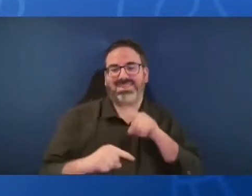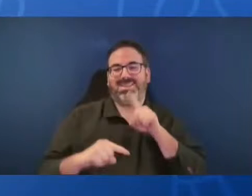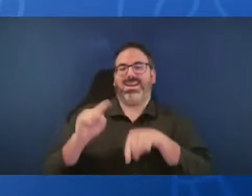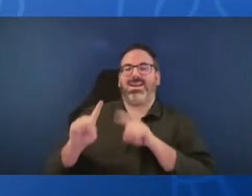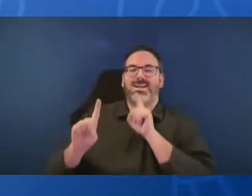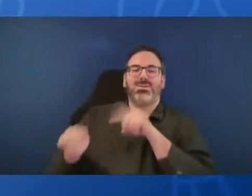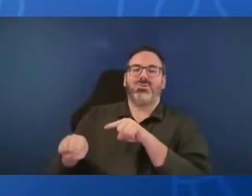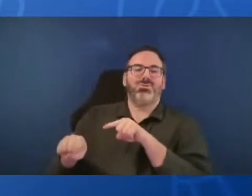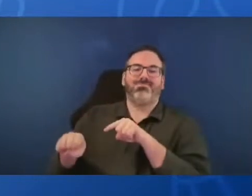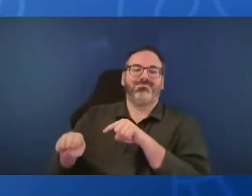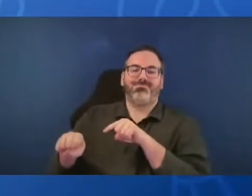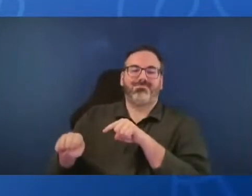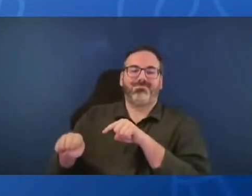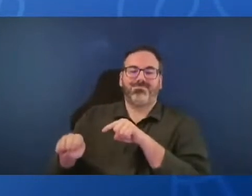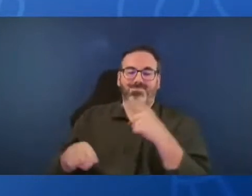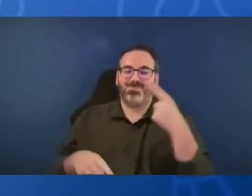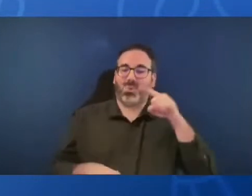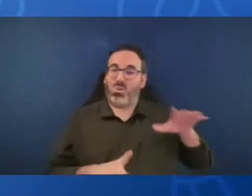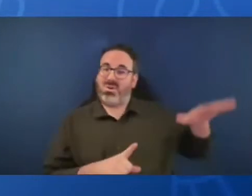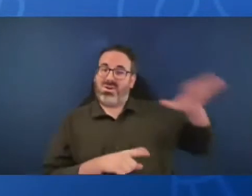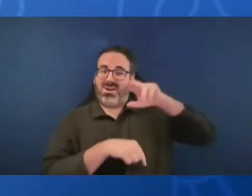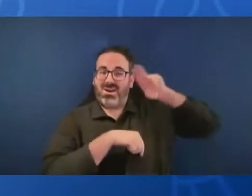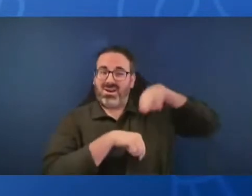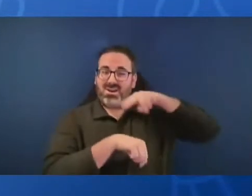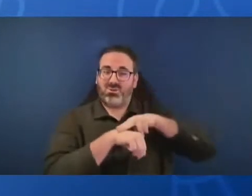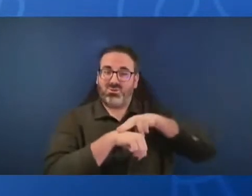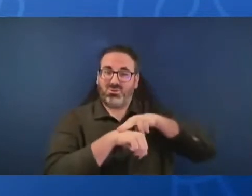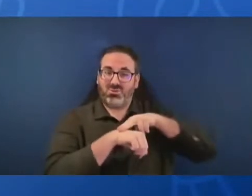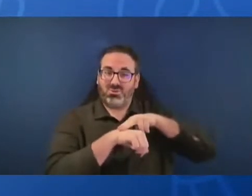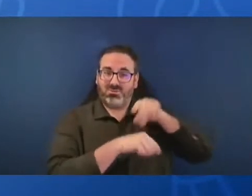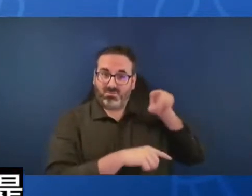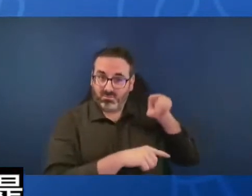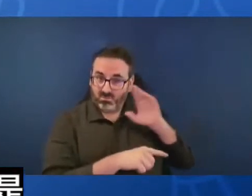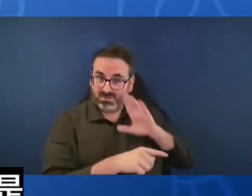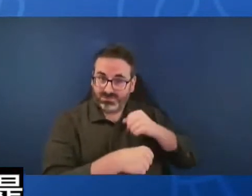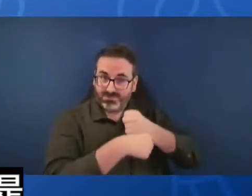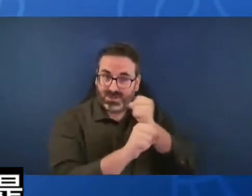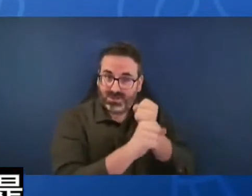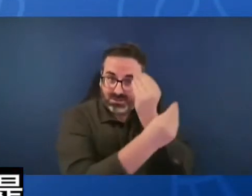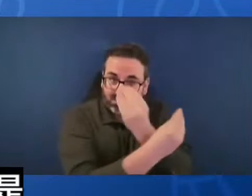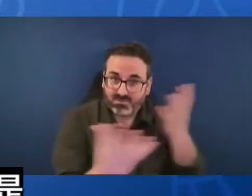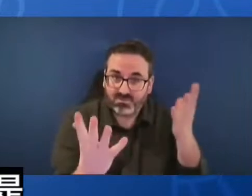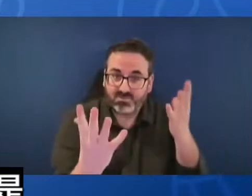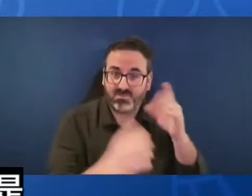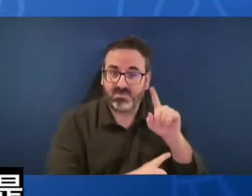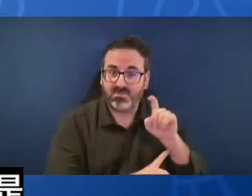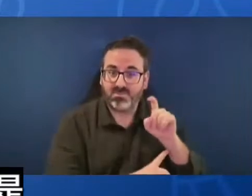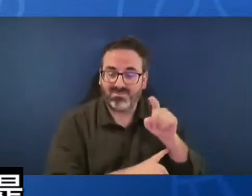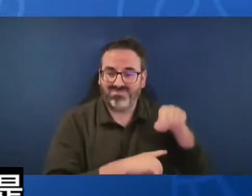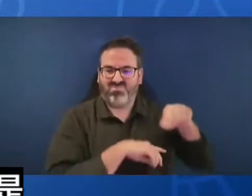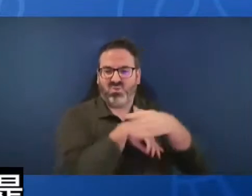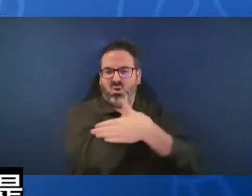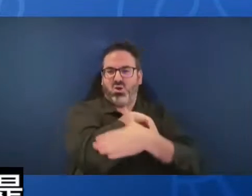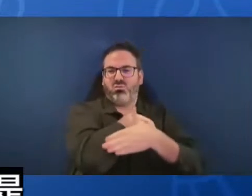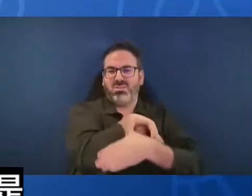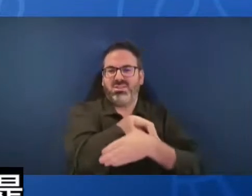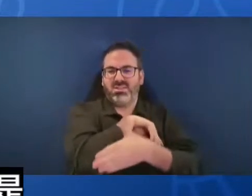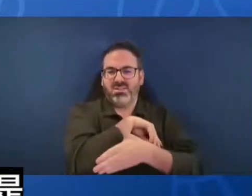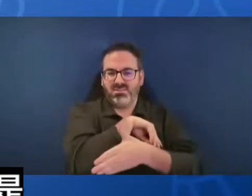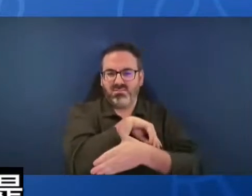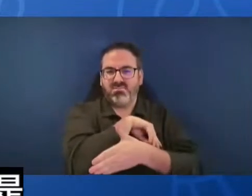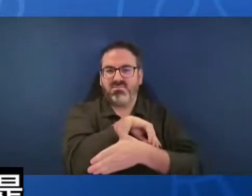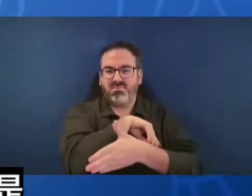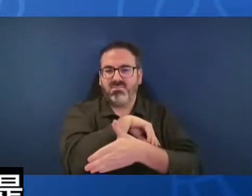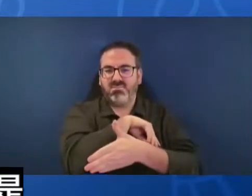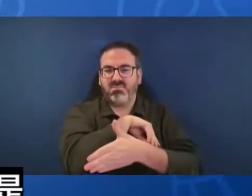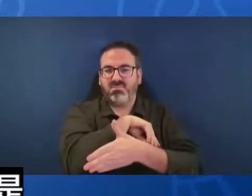choices that will be made. But what I can tell you is that this is a country that has led the way from the very start of radio, of